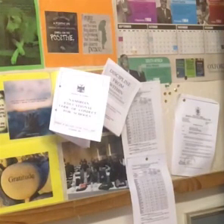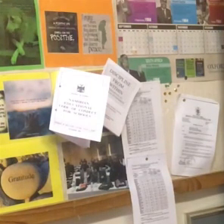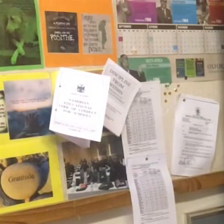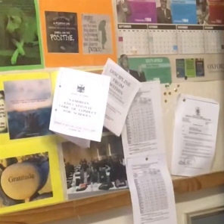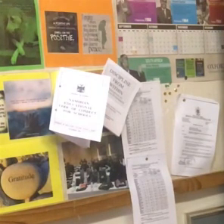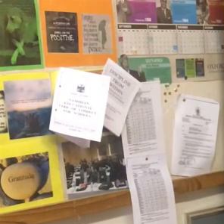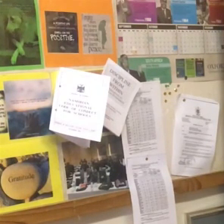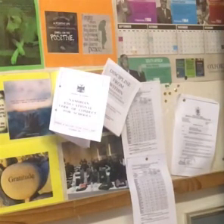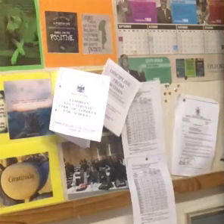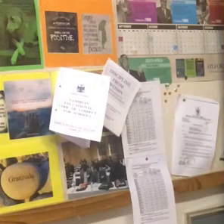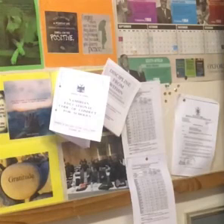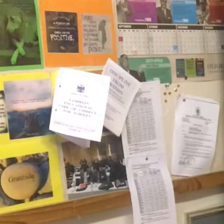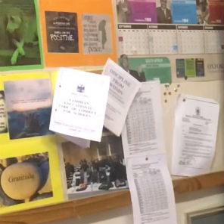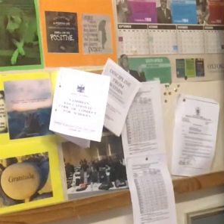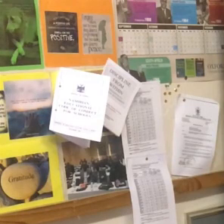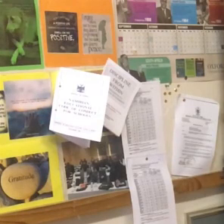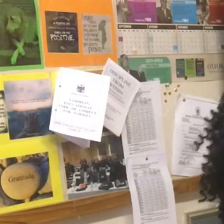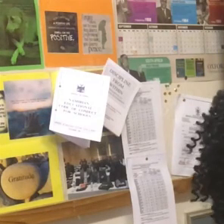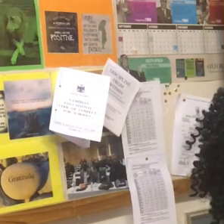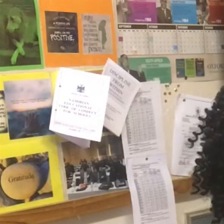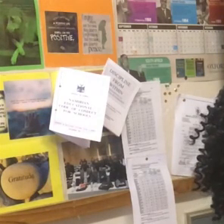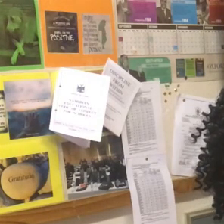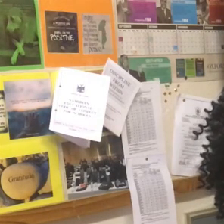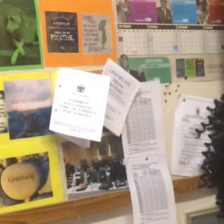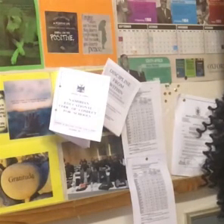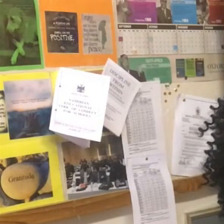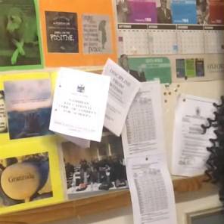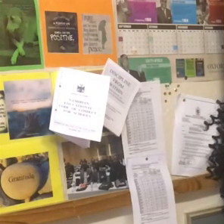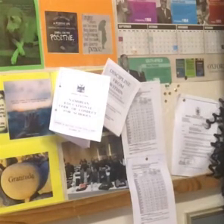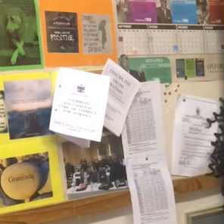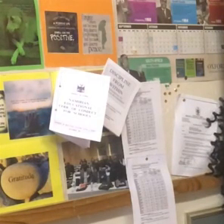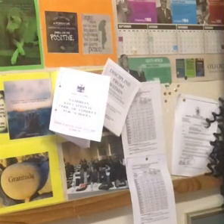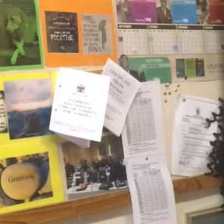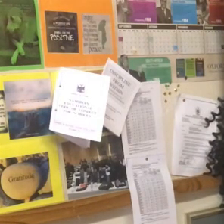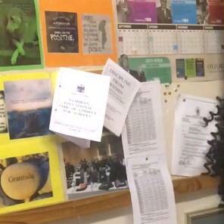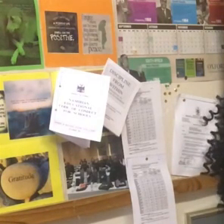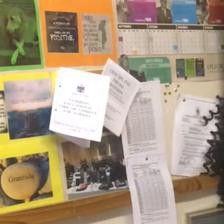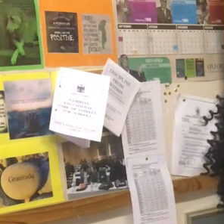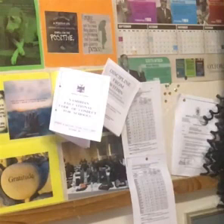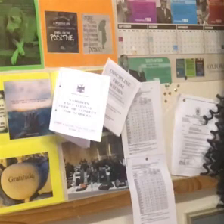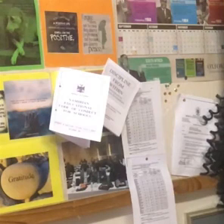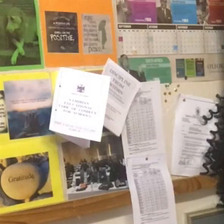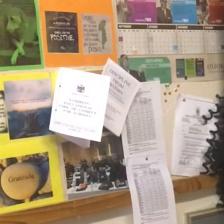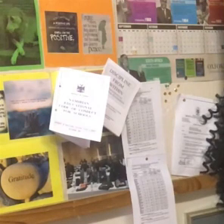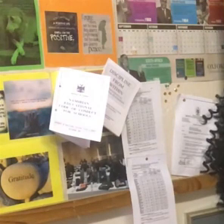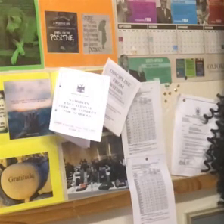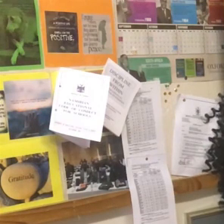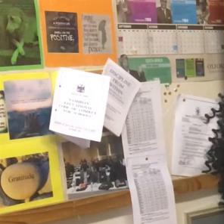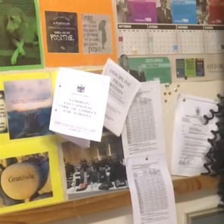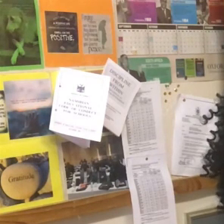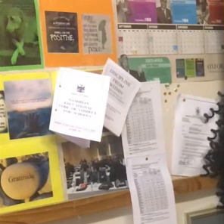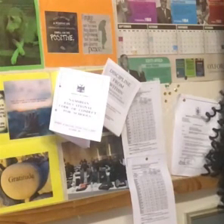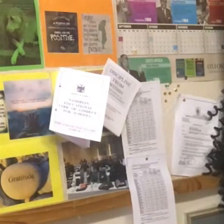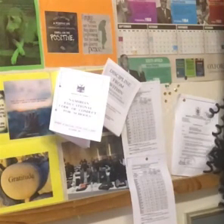are brought here at the regional office in Koregas. Some are dropped in Ocho at the second office, some are